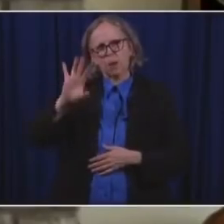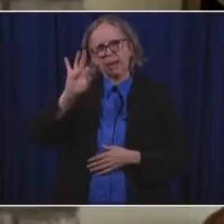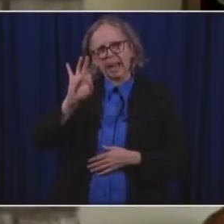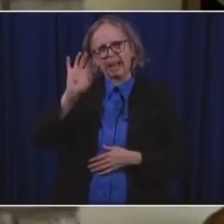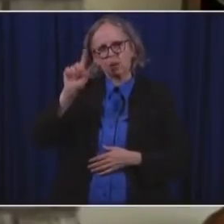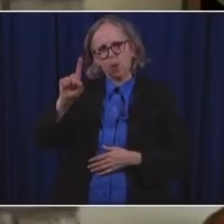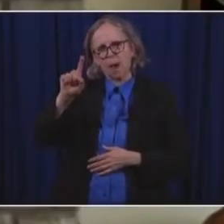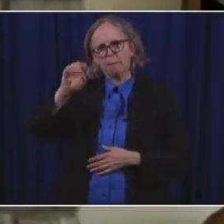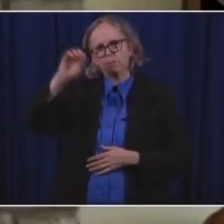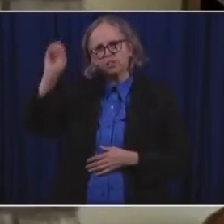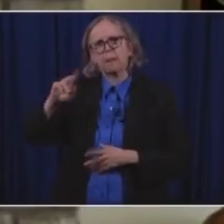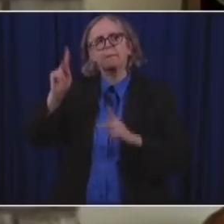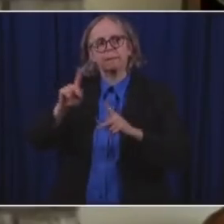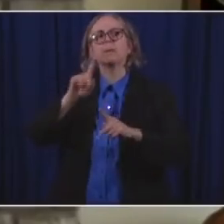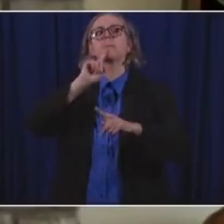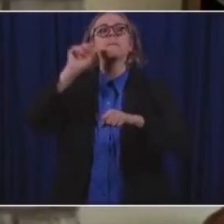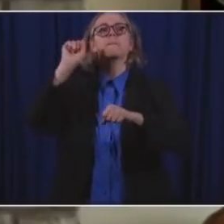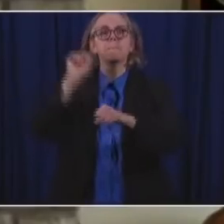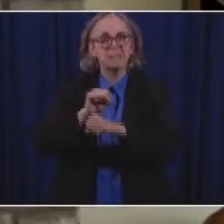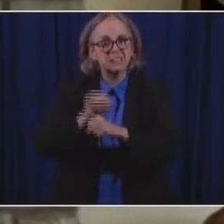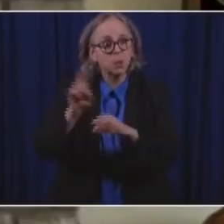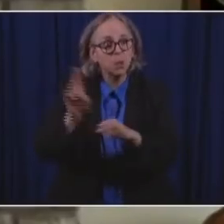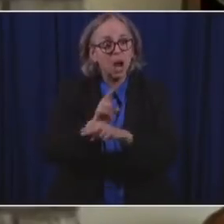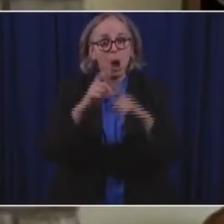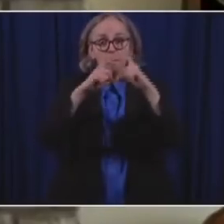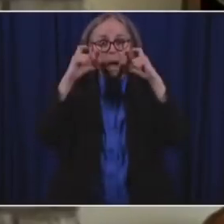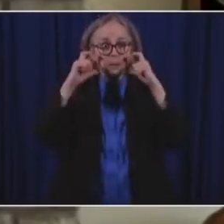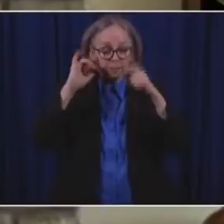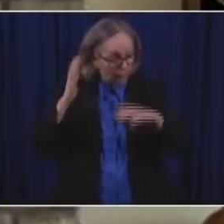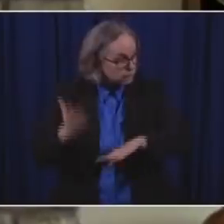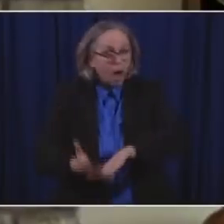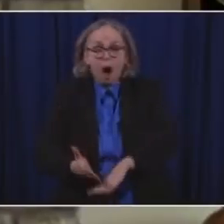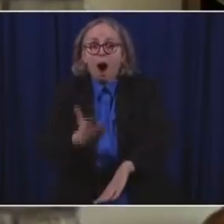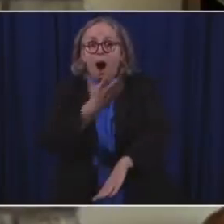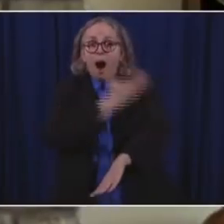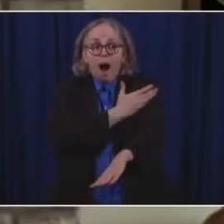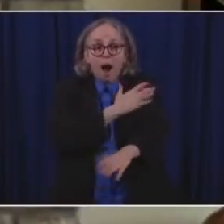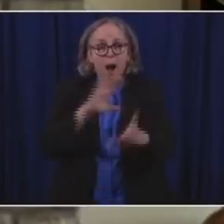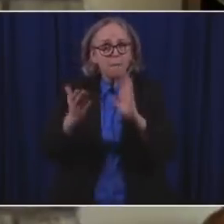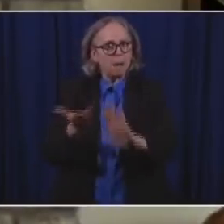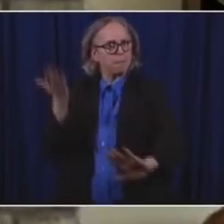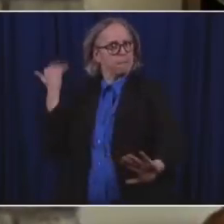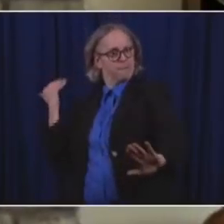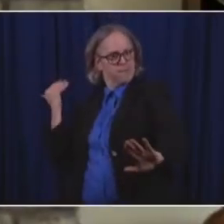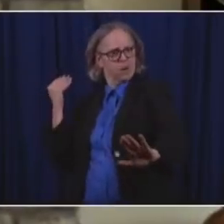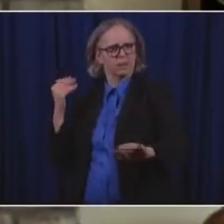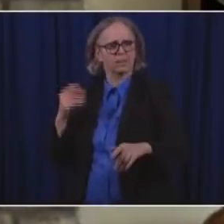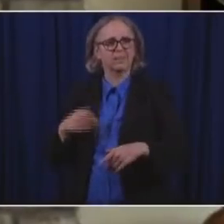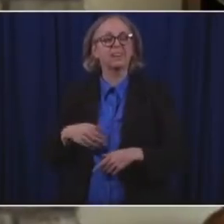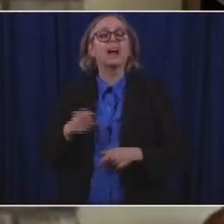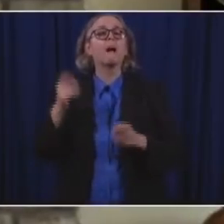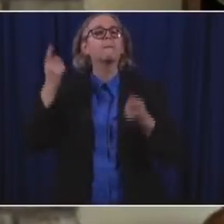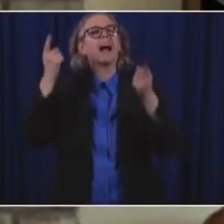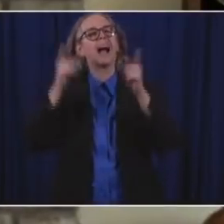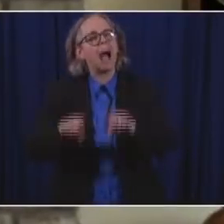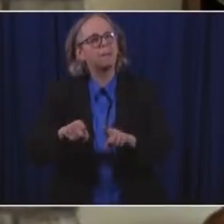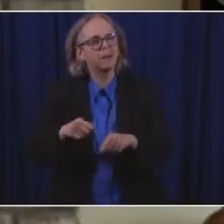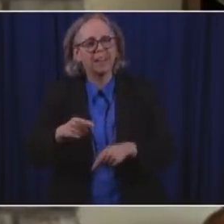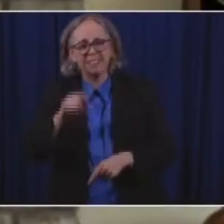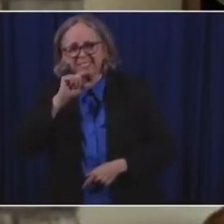marked improvement. We also think that we saw over Thanksgiving a